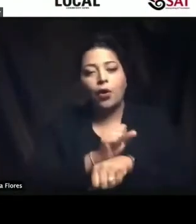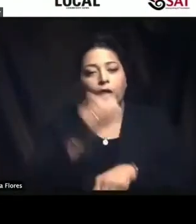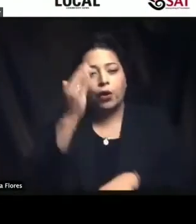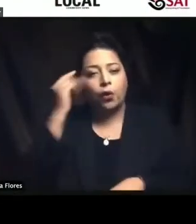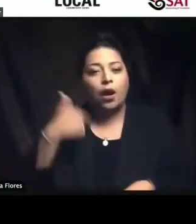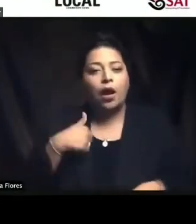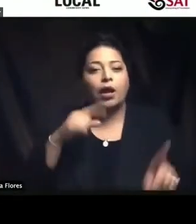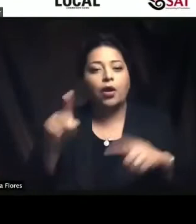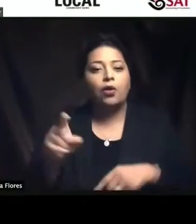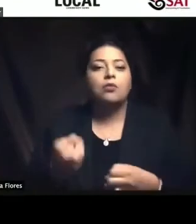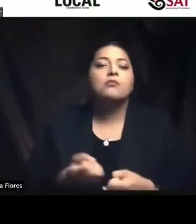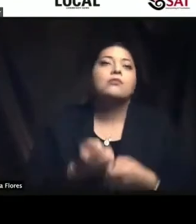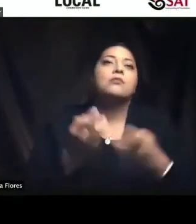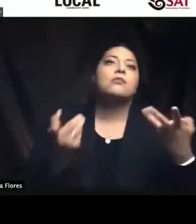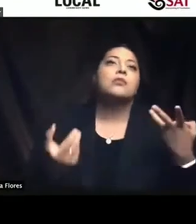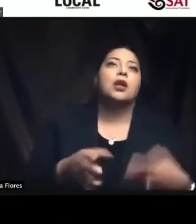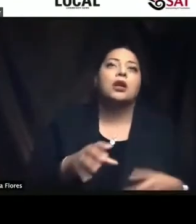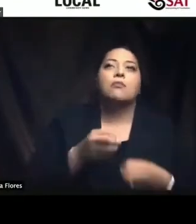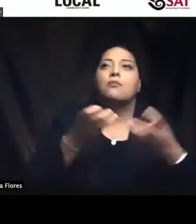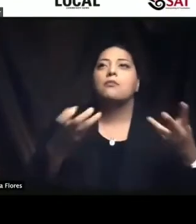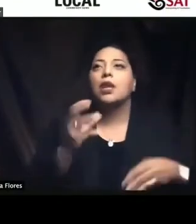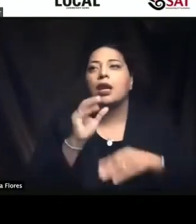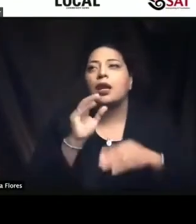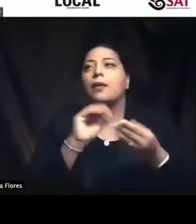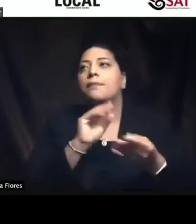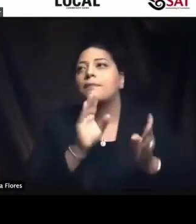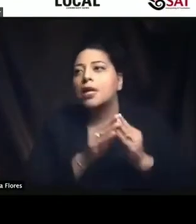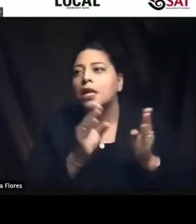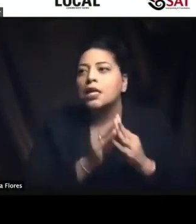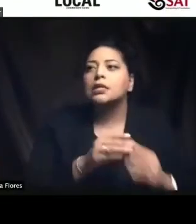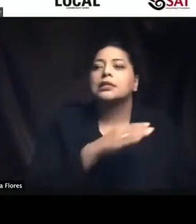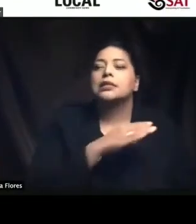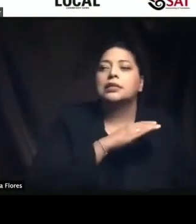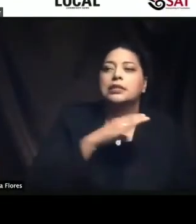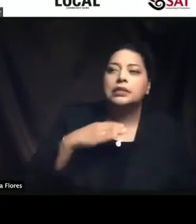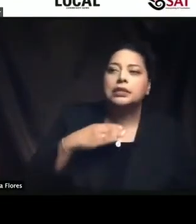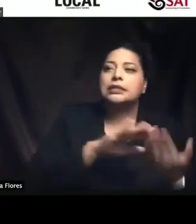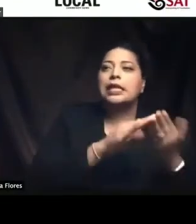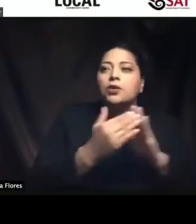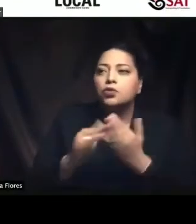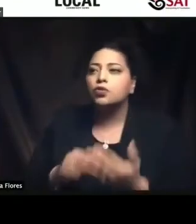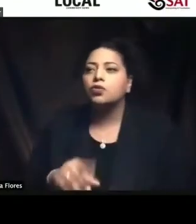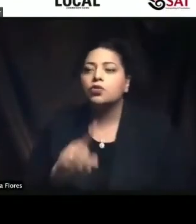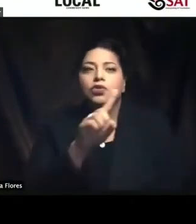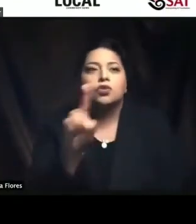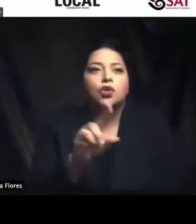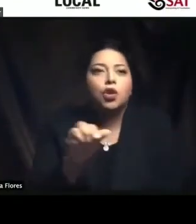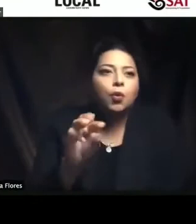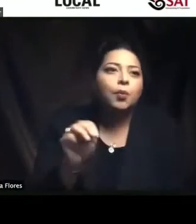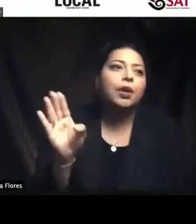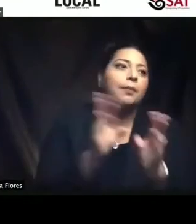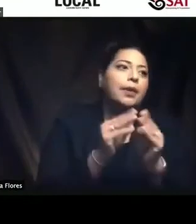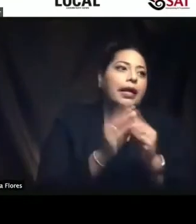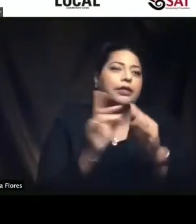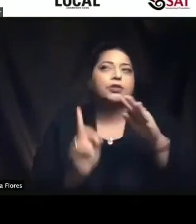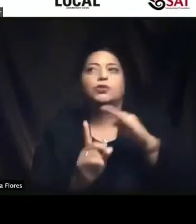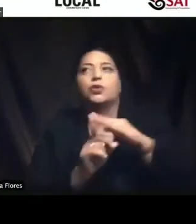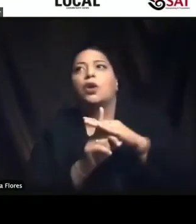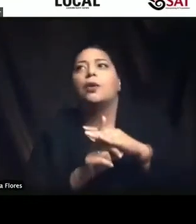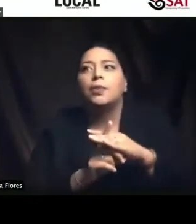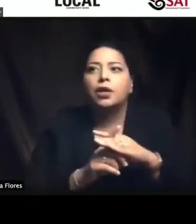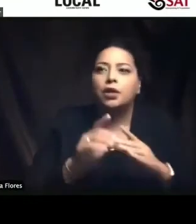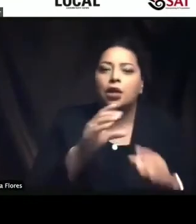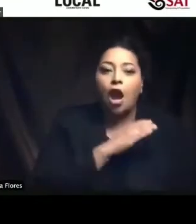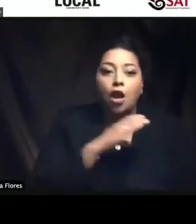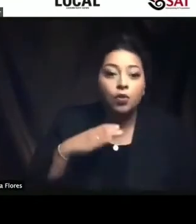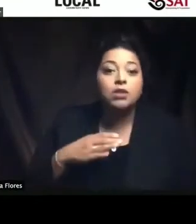literally hundreds of meetings, city council, commissioner's court, Zooms, attending Congress